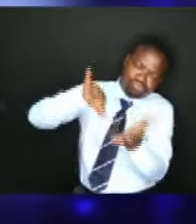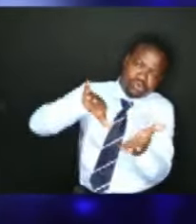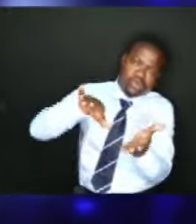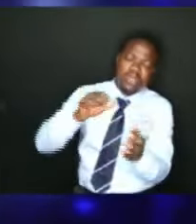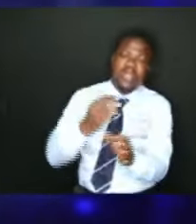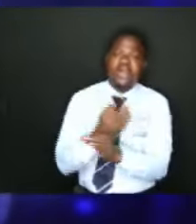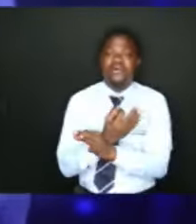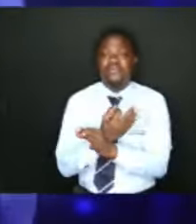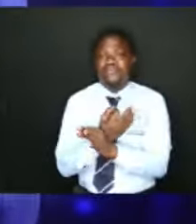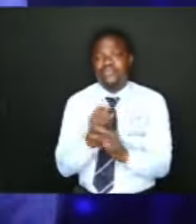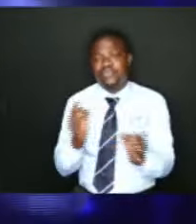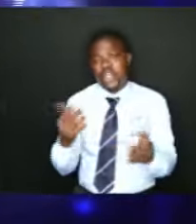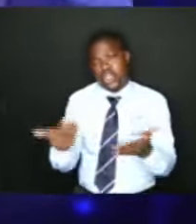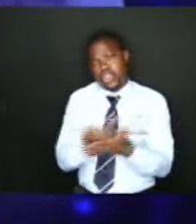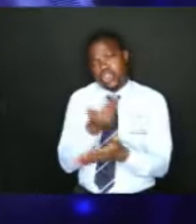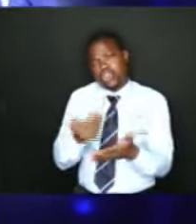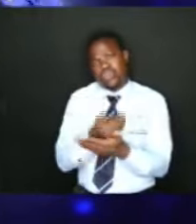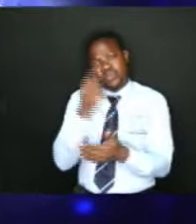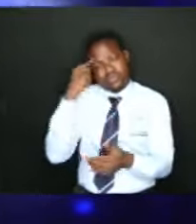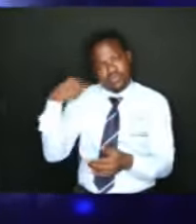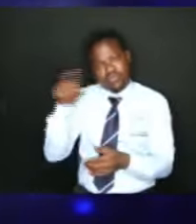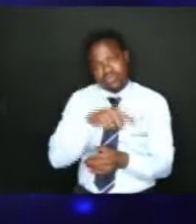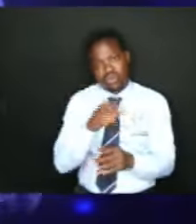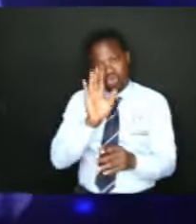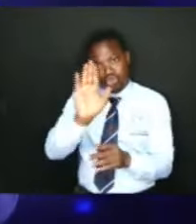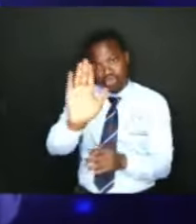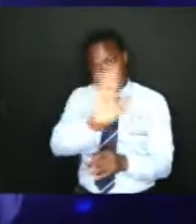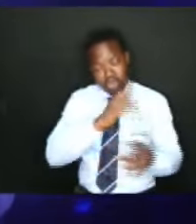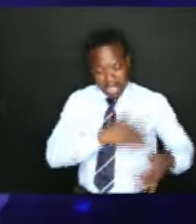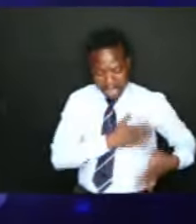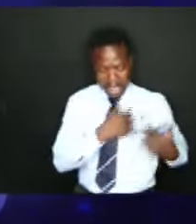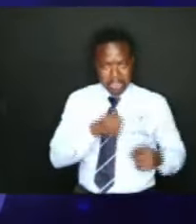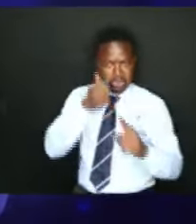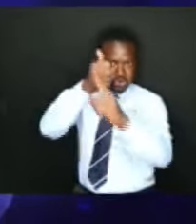above. You know the state of your heart.